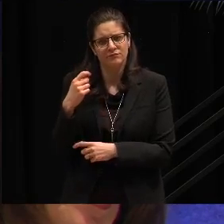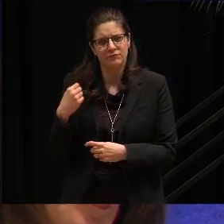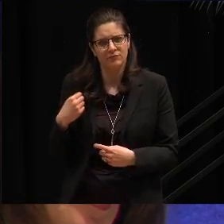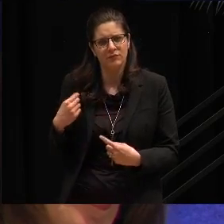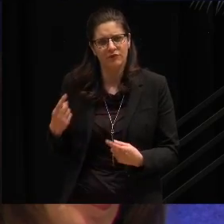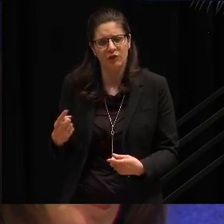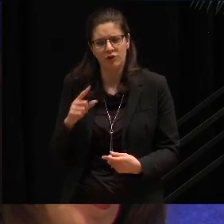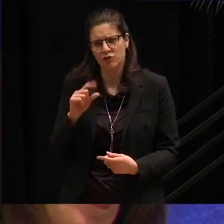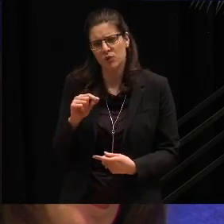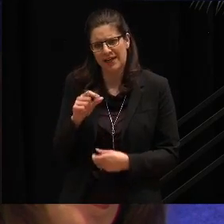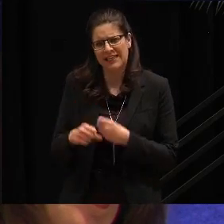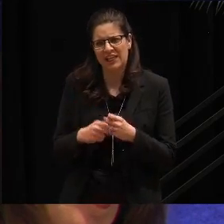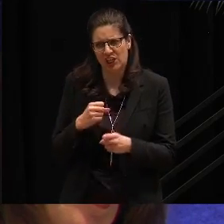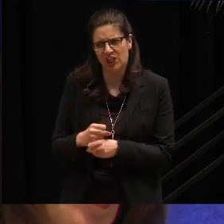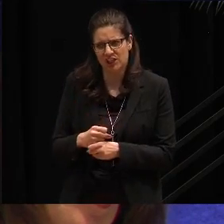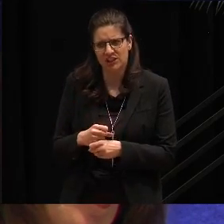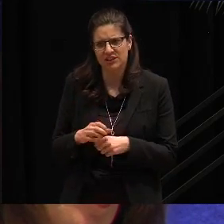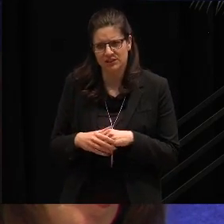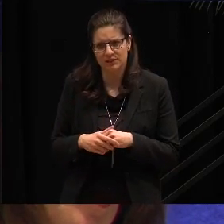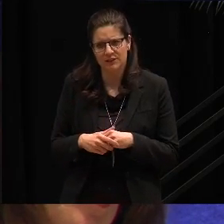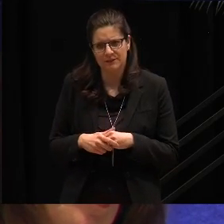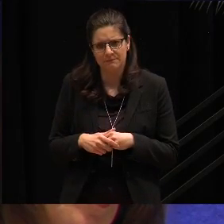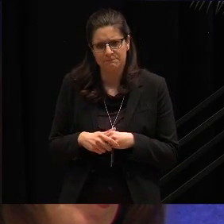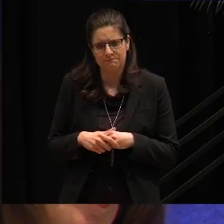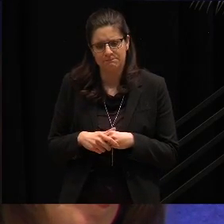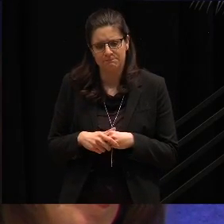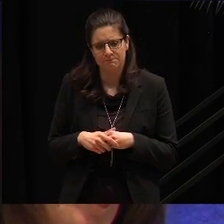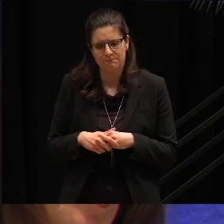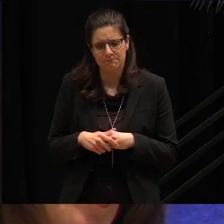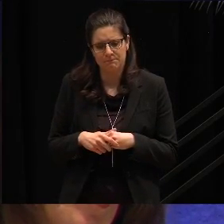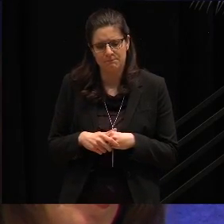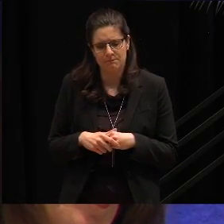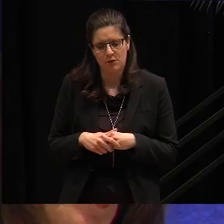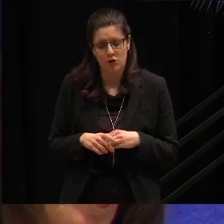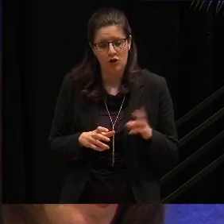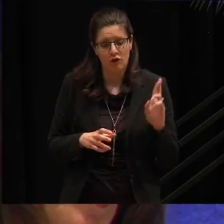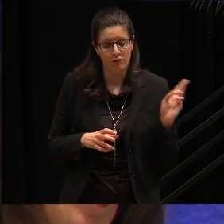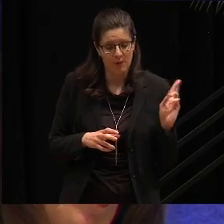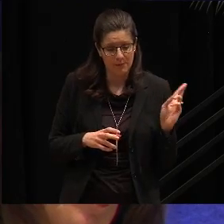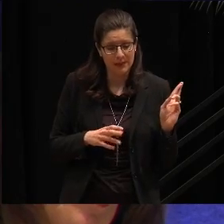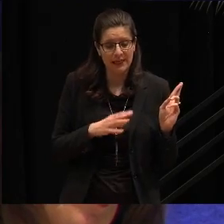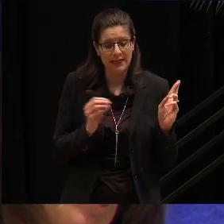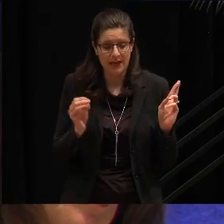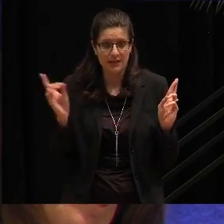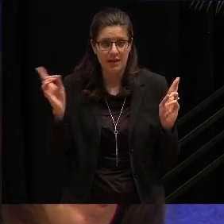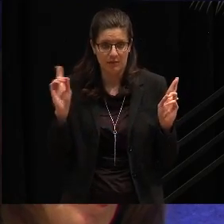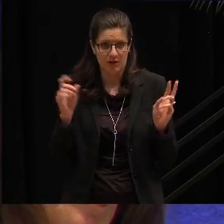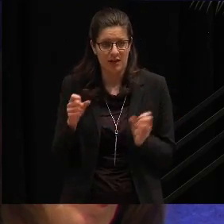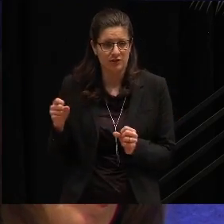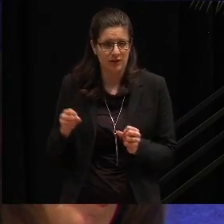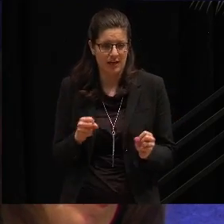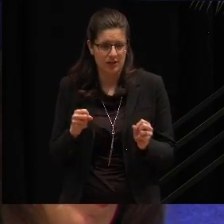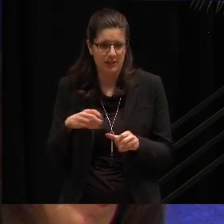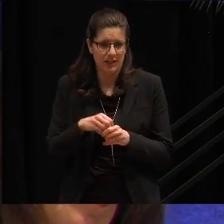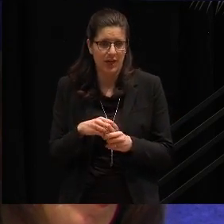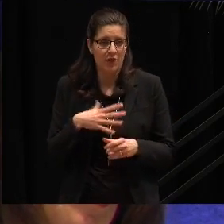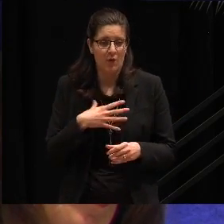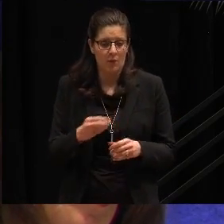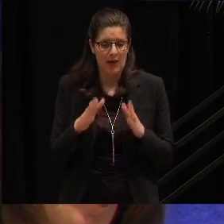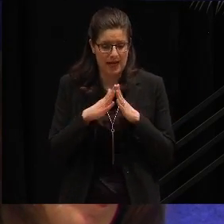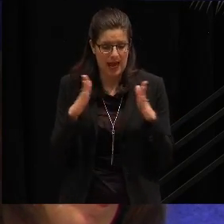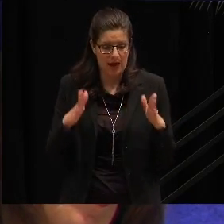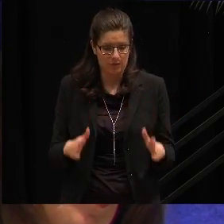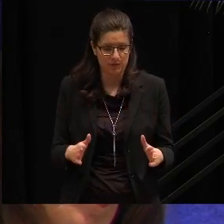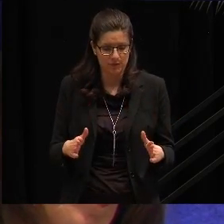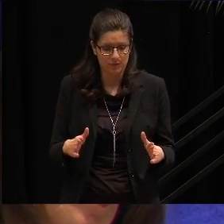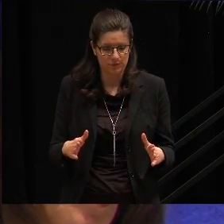about 20 years. And the strategy of both Republicans and Democrats in the White House has been to kind of bring